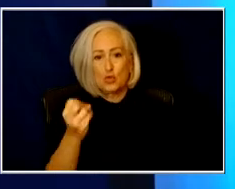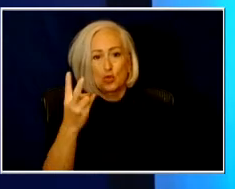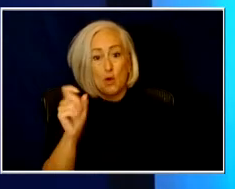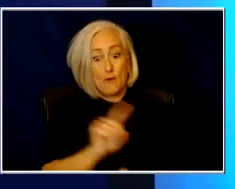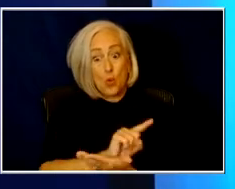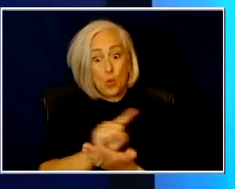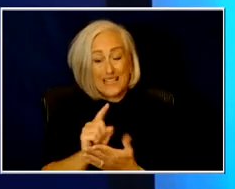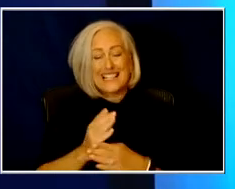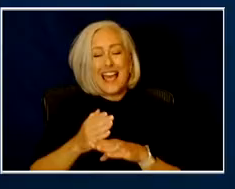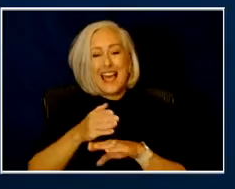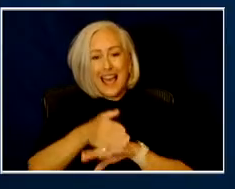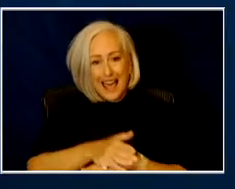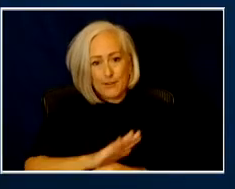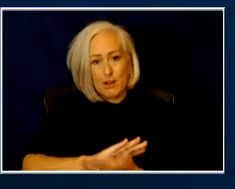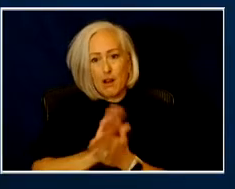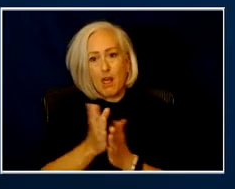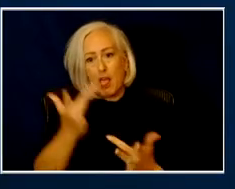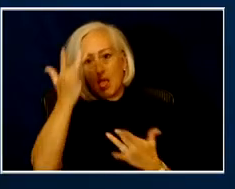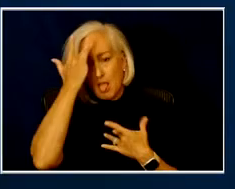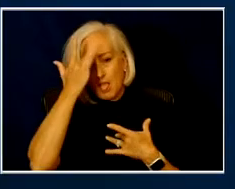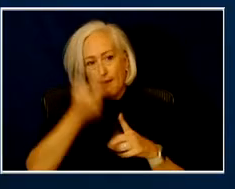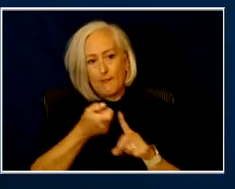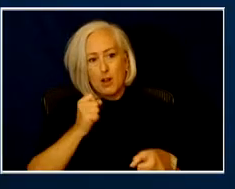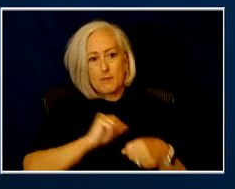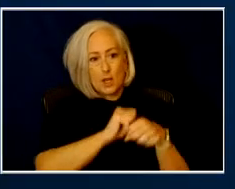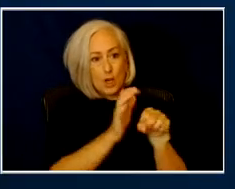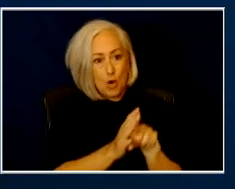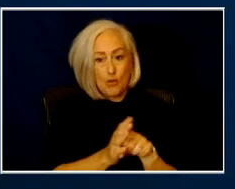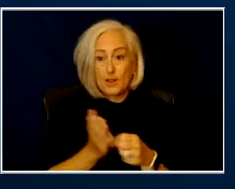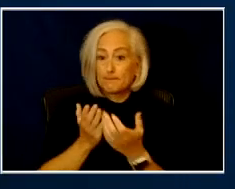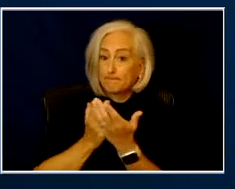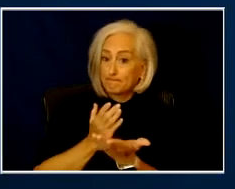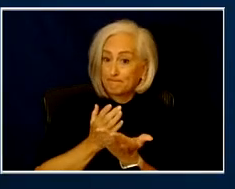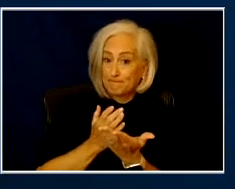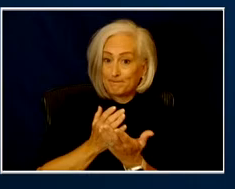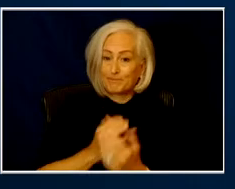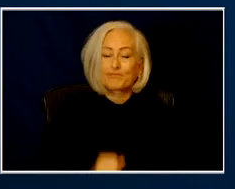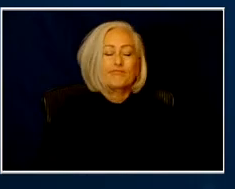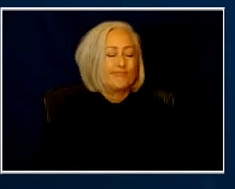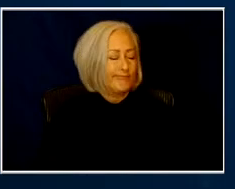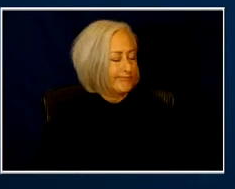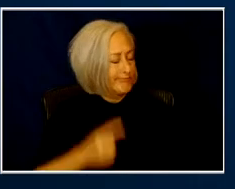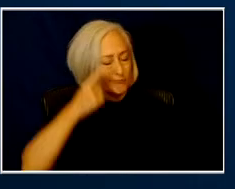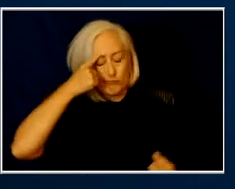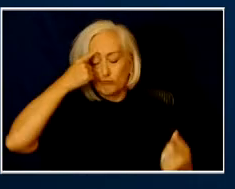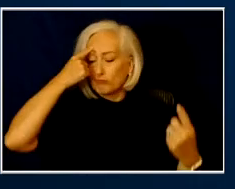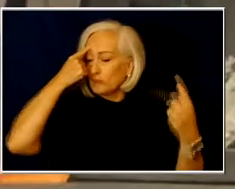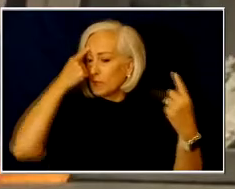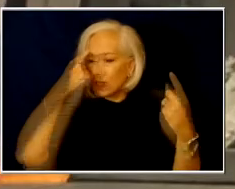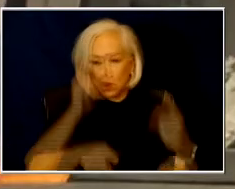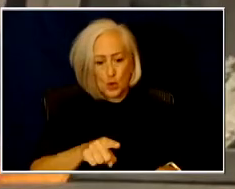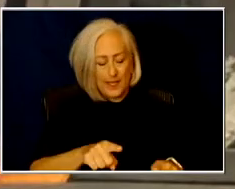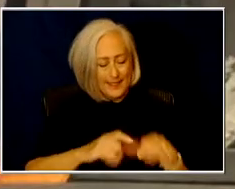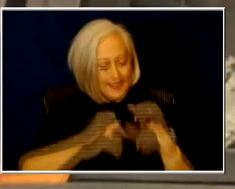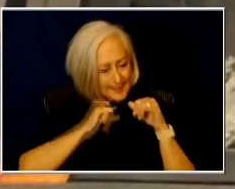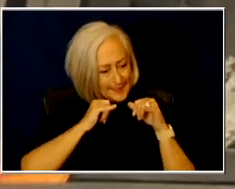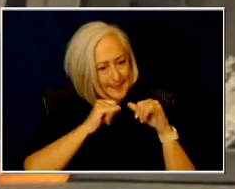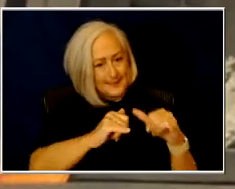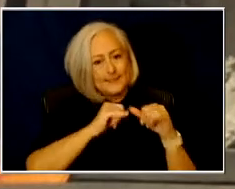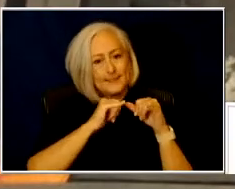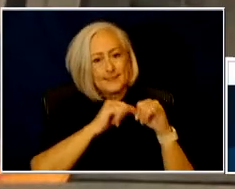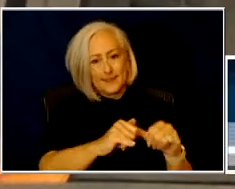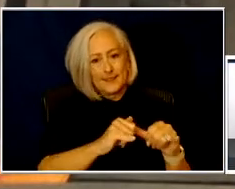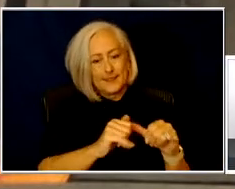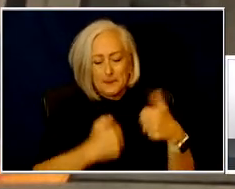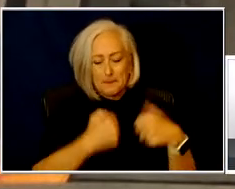illness and I'll let Dr uh Poland answer I absolutely agree with you hawk that's my own practice too I think that makes